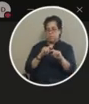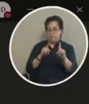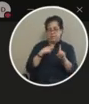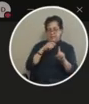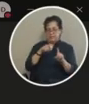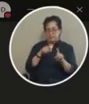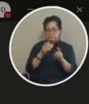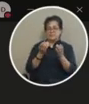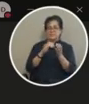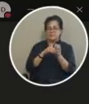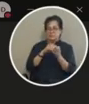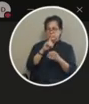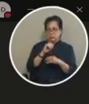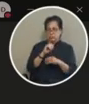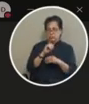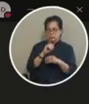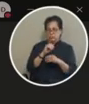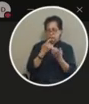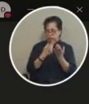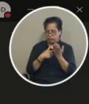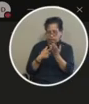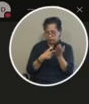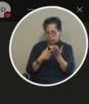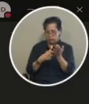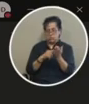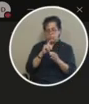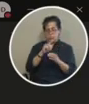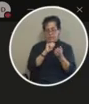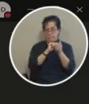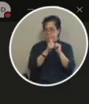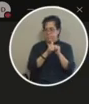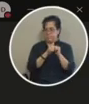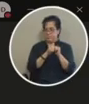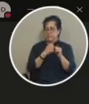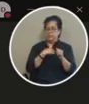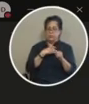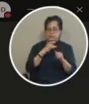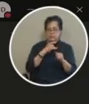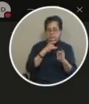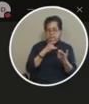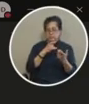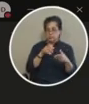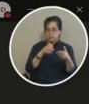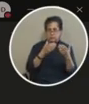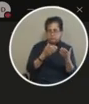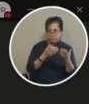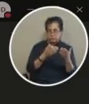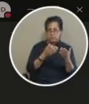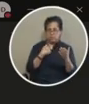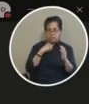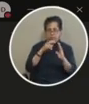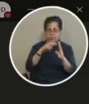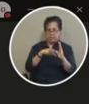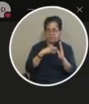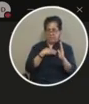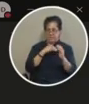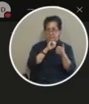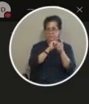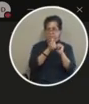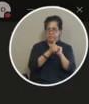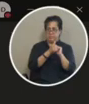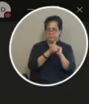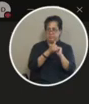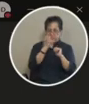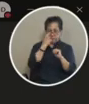to be revisited. And so one of the amendments that I would like to make, and I will read out the amendment for